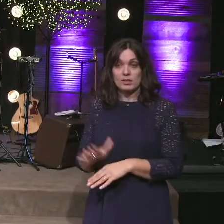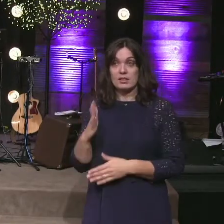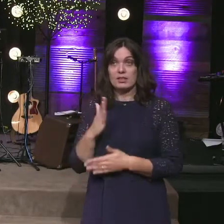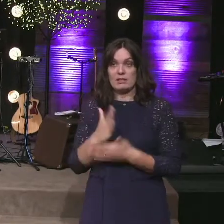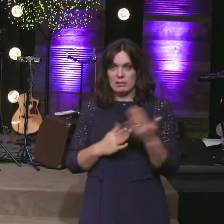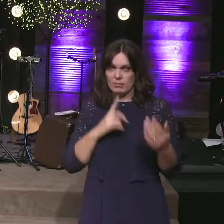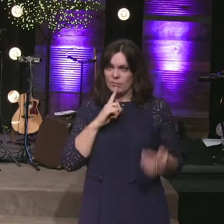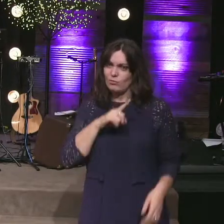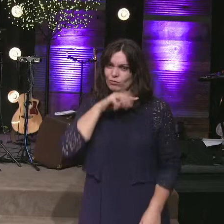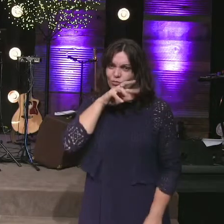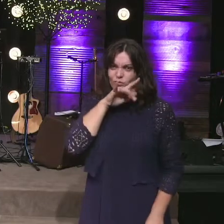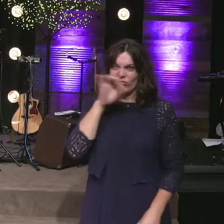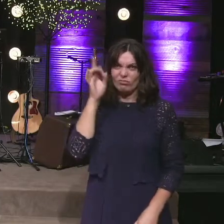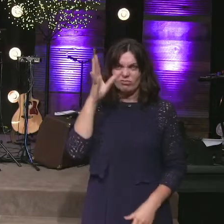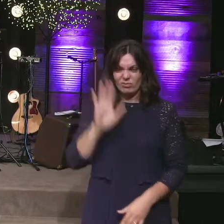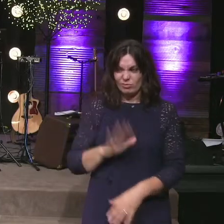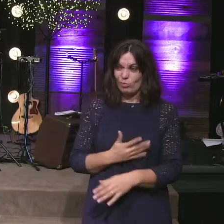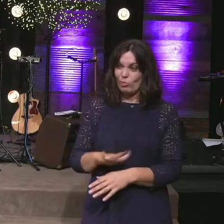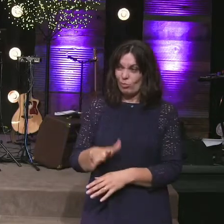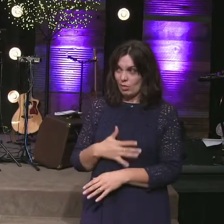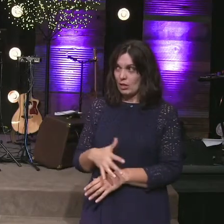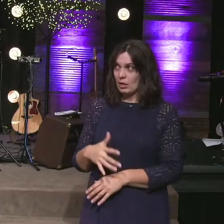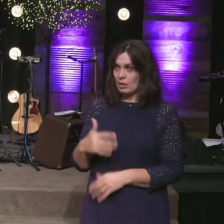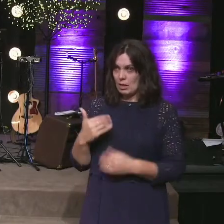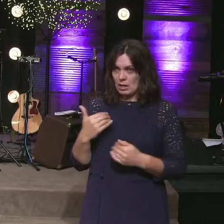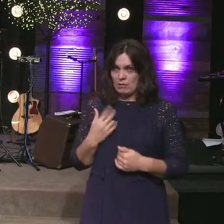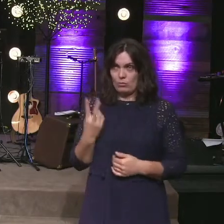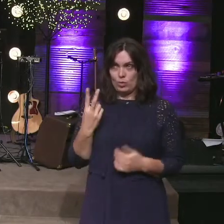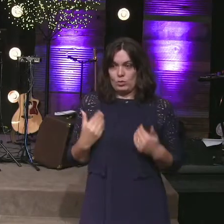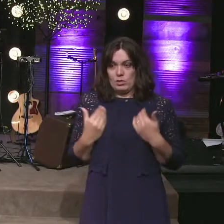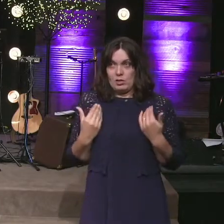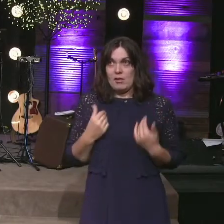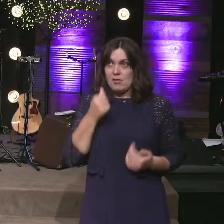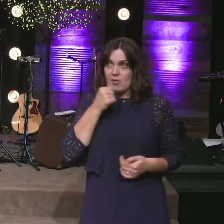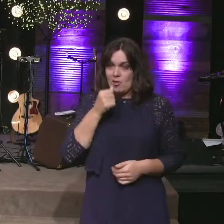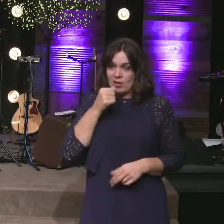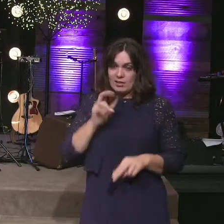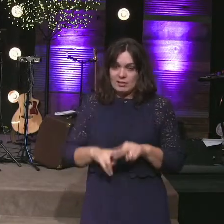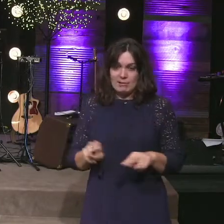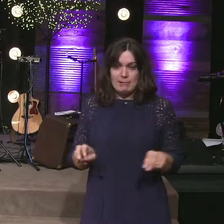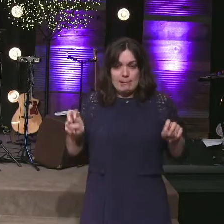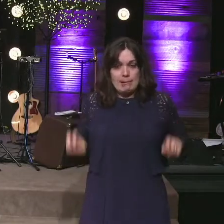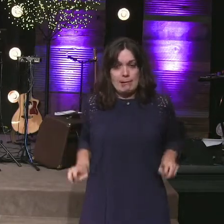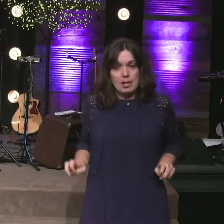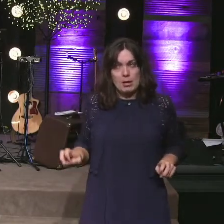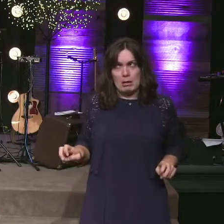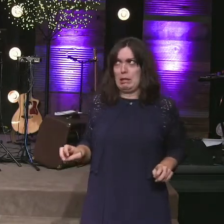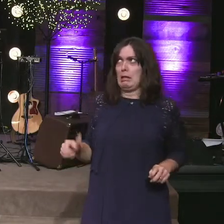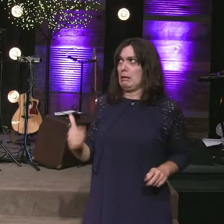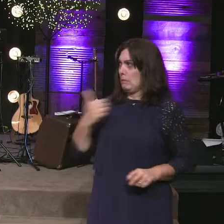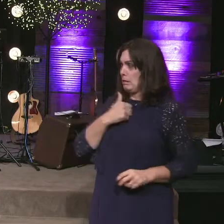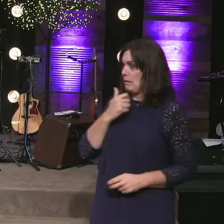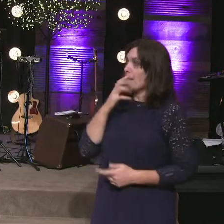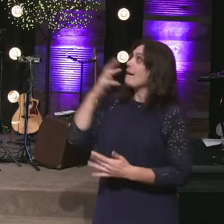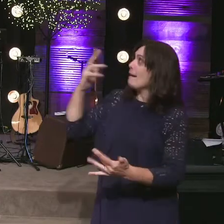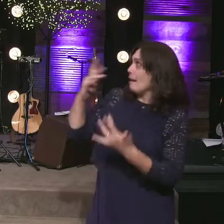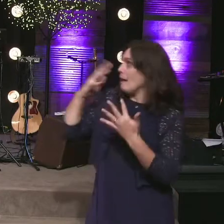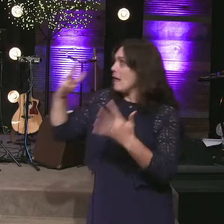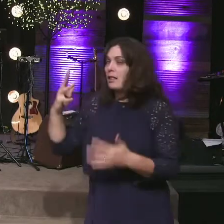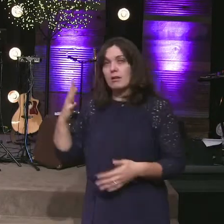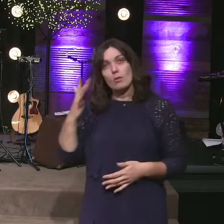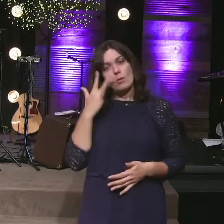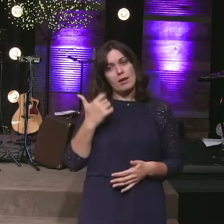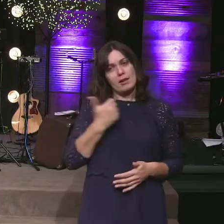dirty. And I got these two little girls in the car, and I'm thinking, I know all the words. How come I never